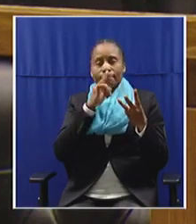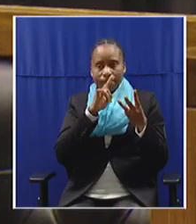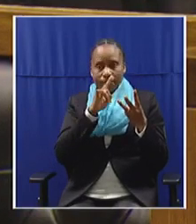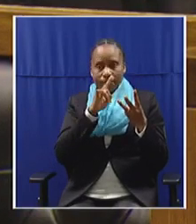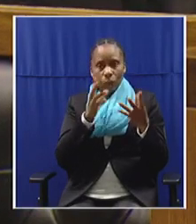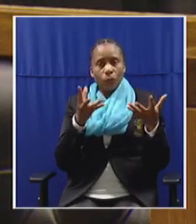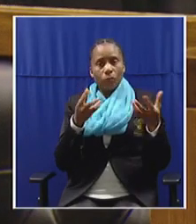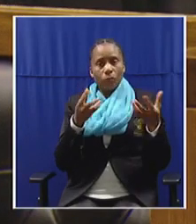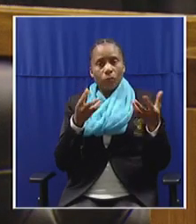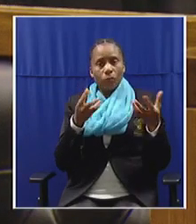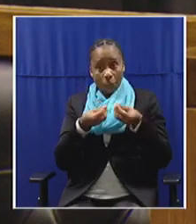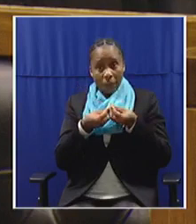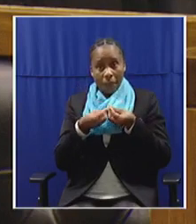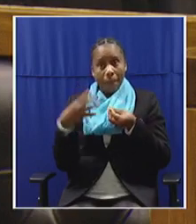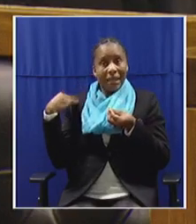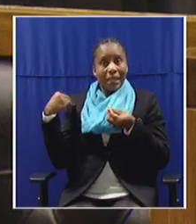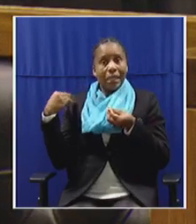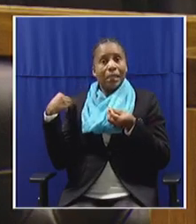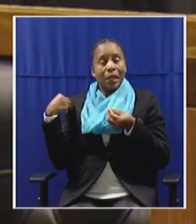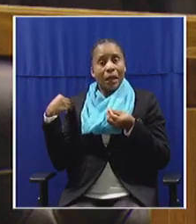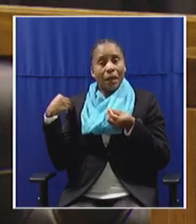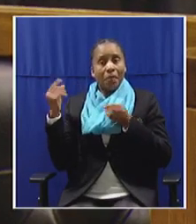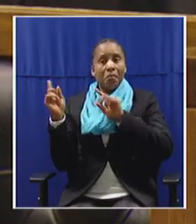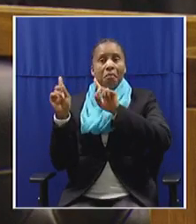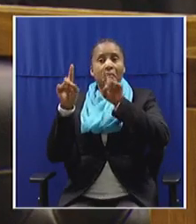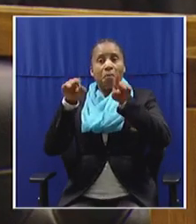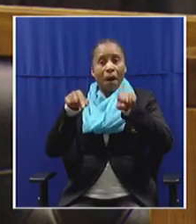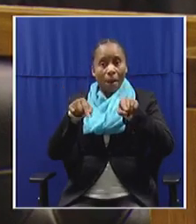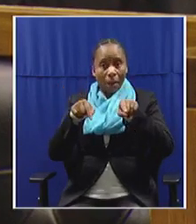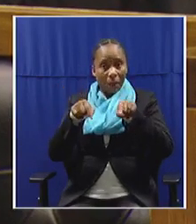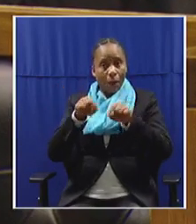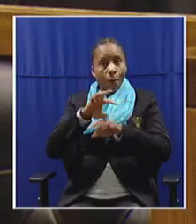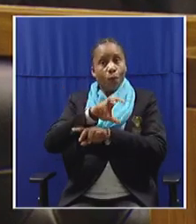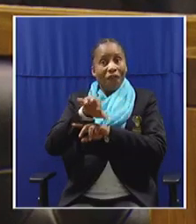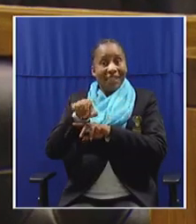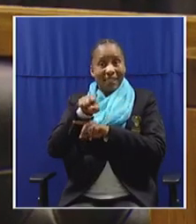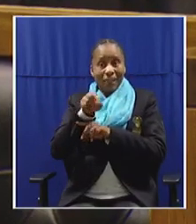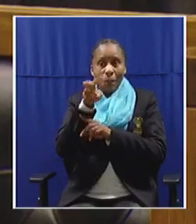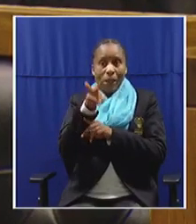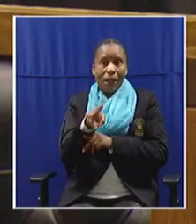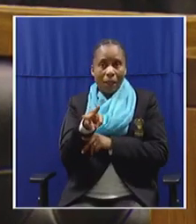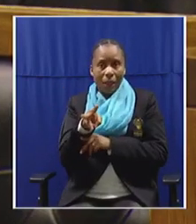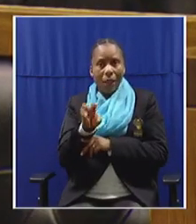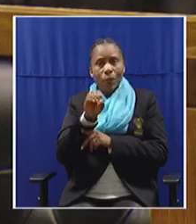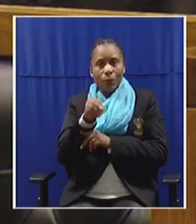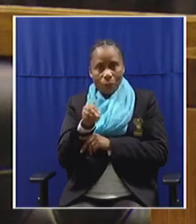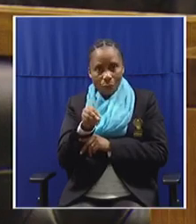minister, I'll go to these provinces so that we can